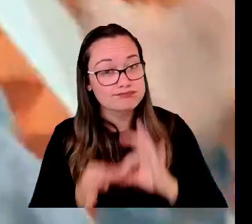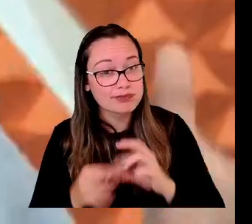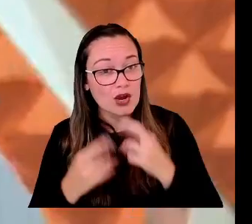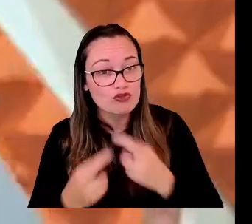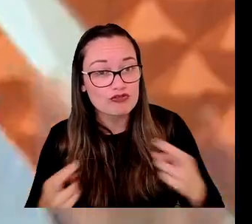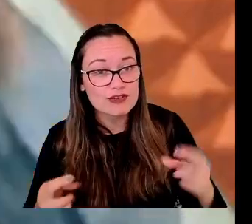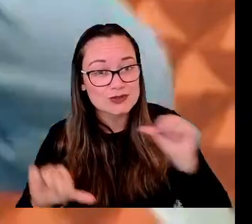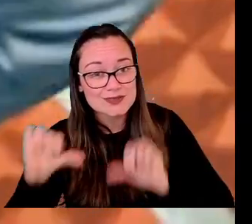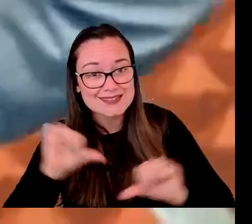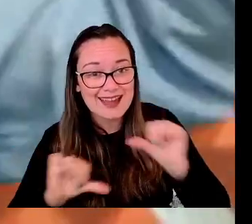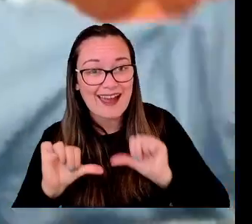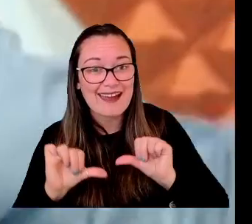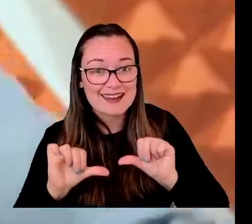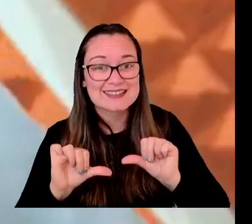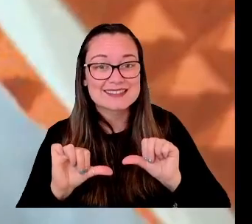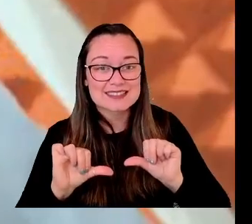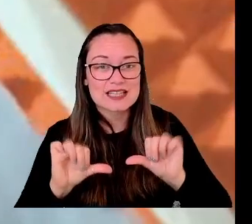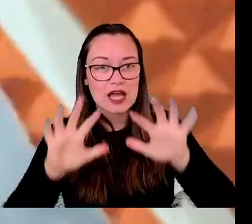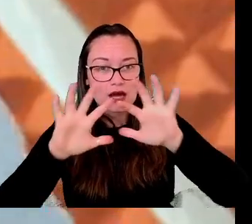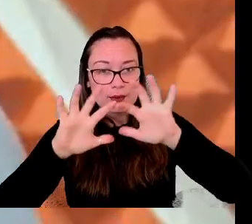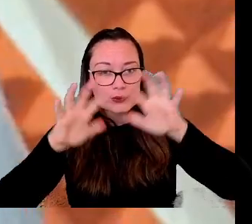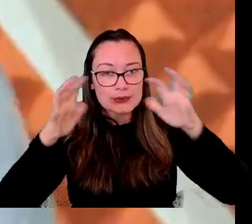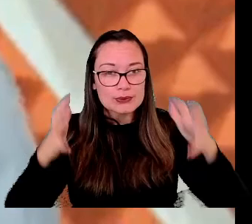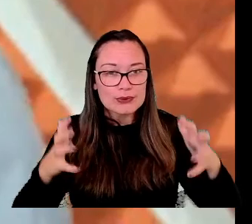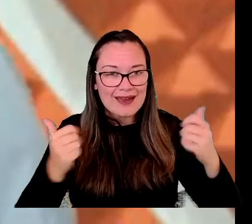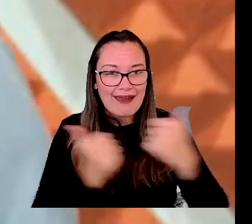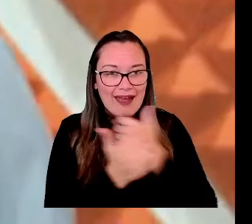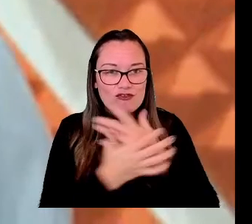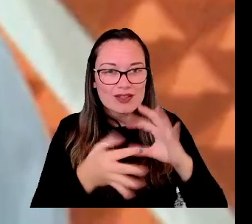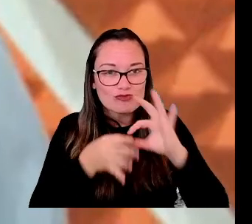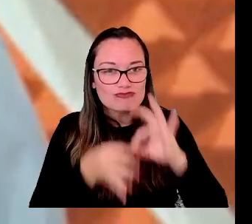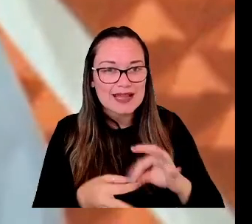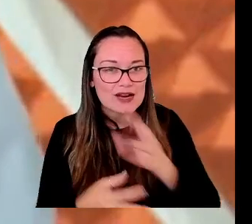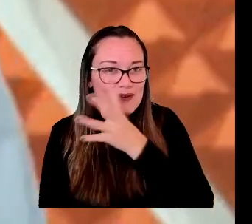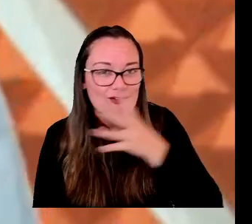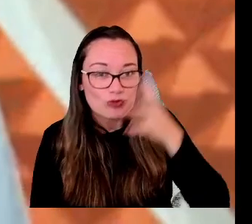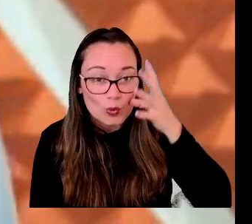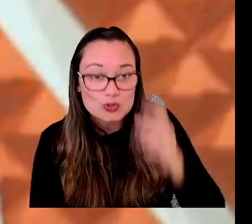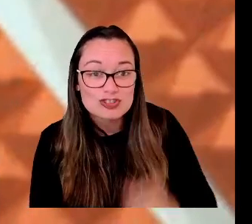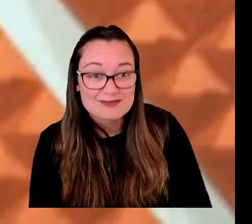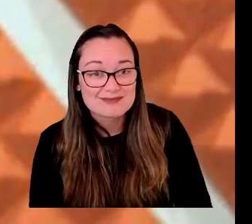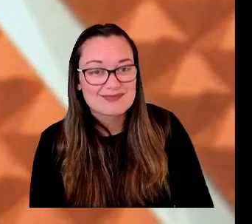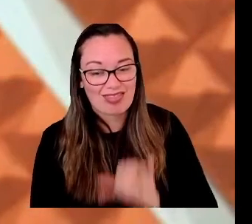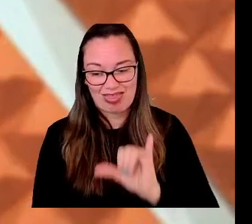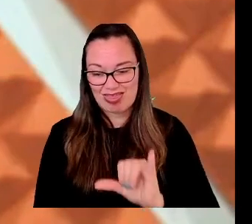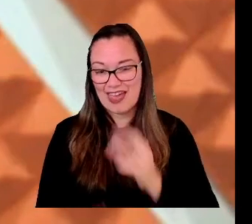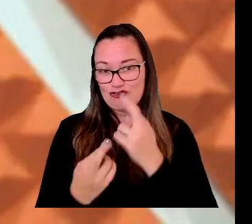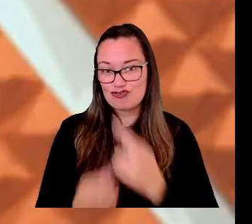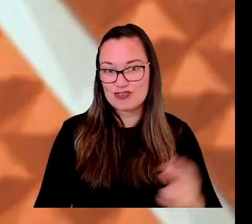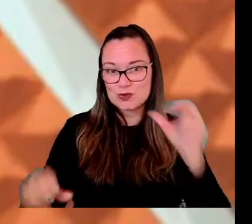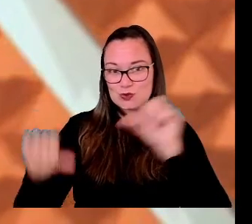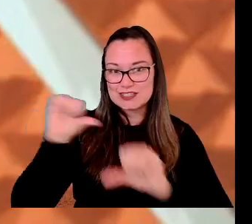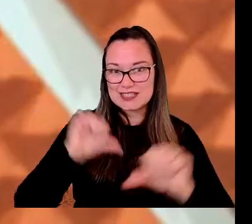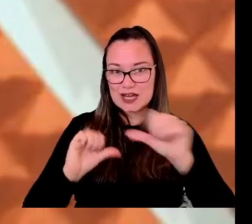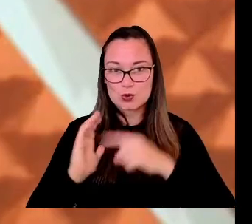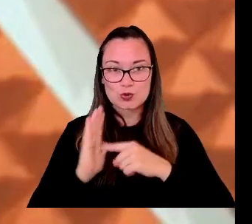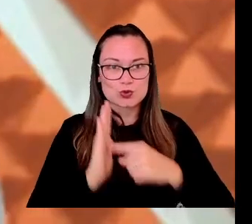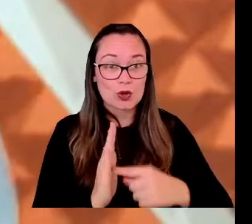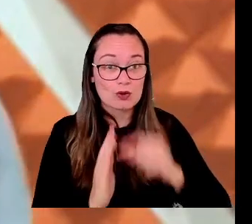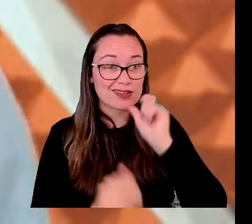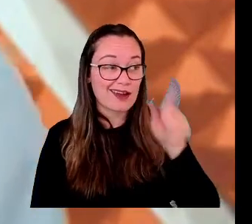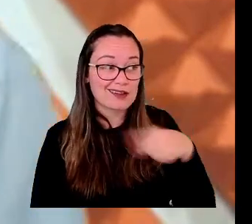about agriculture, the umbrella of agriculture, resource science is kind of helping the big picture of not